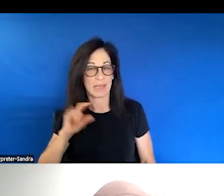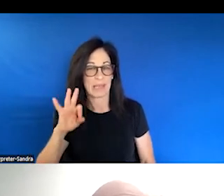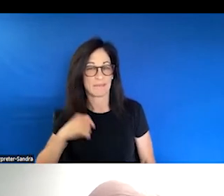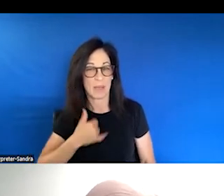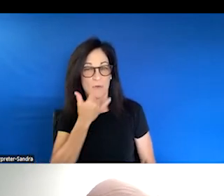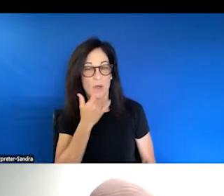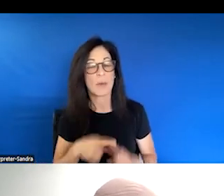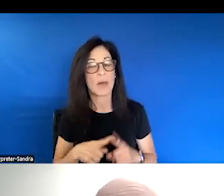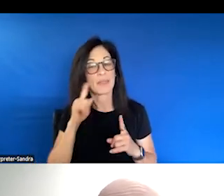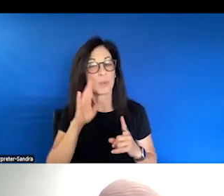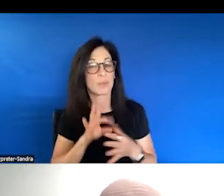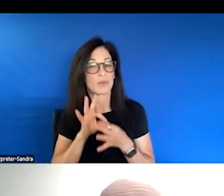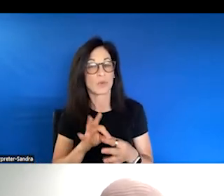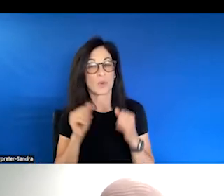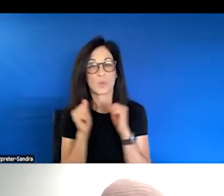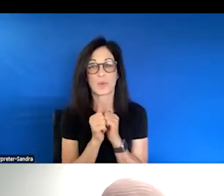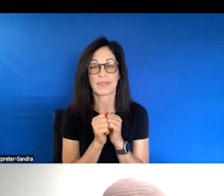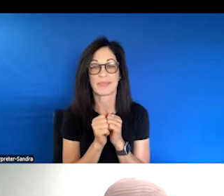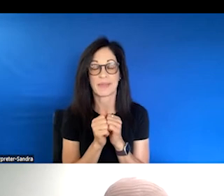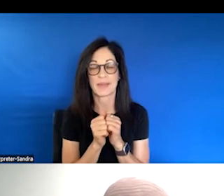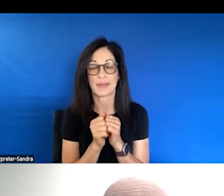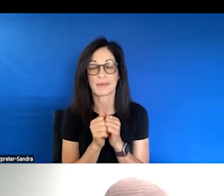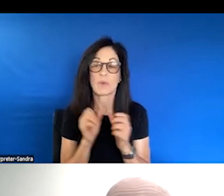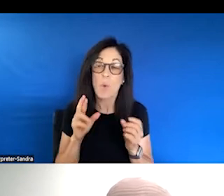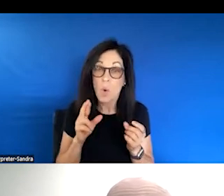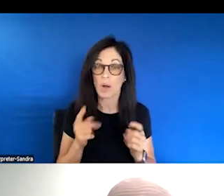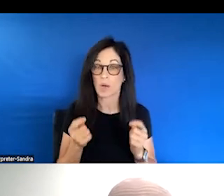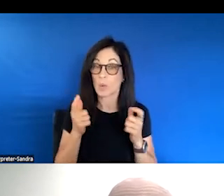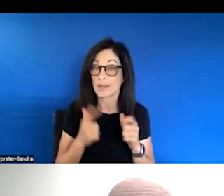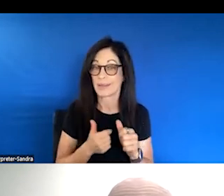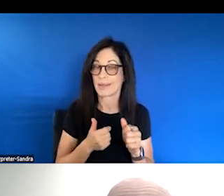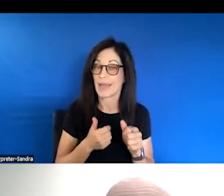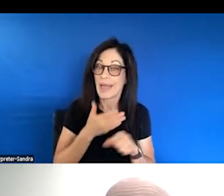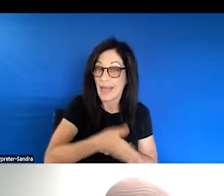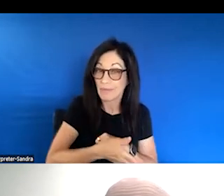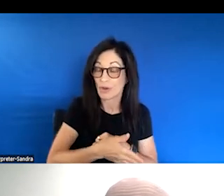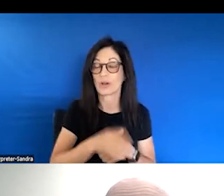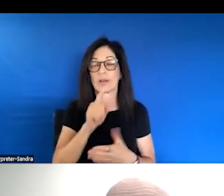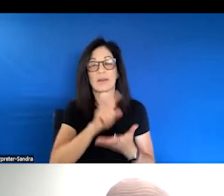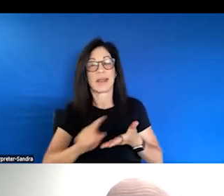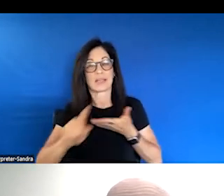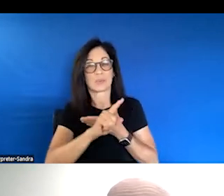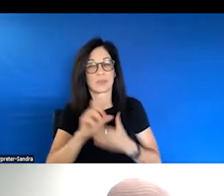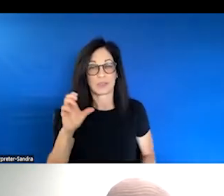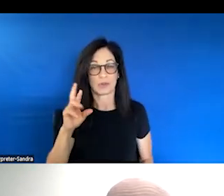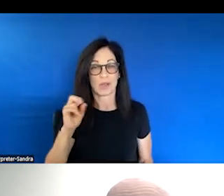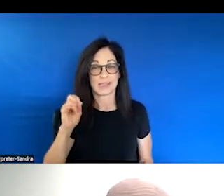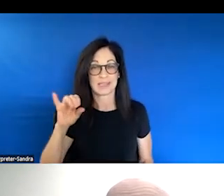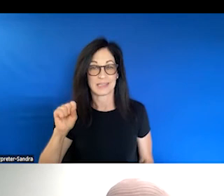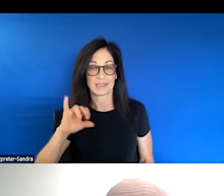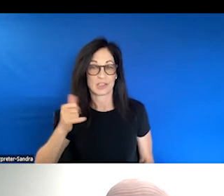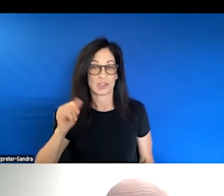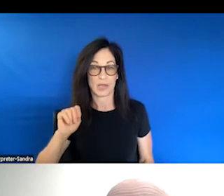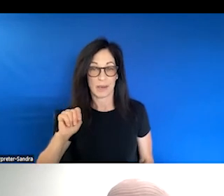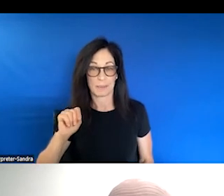to be associated with, or at least quickly following next week's Crisis Jam when it's being